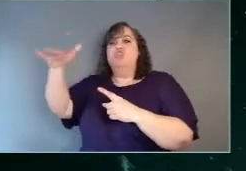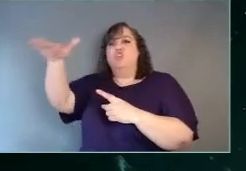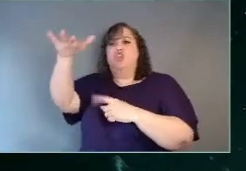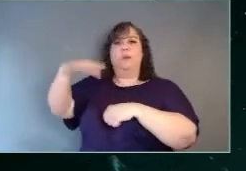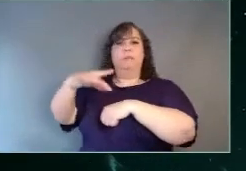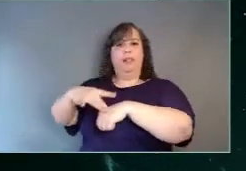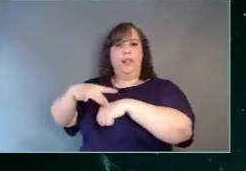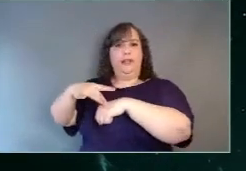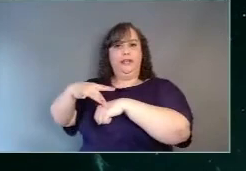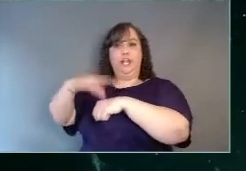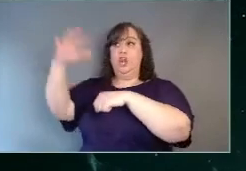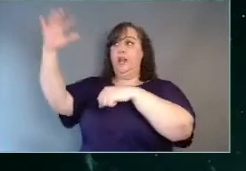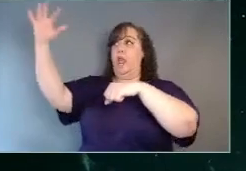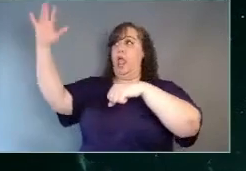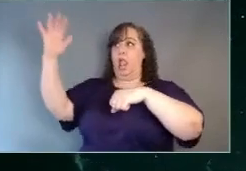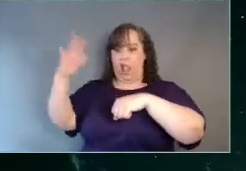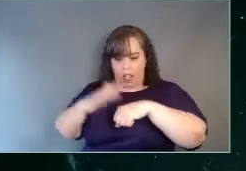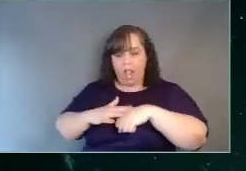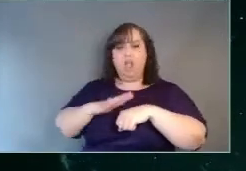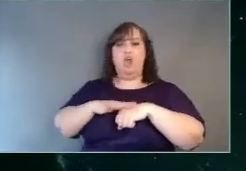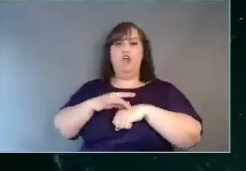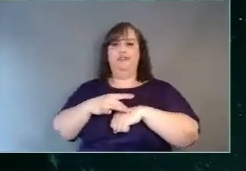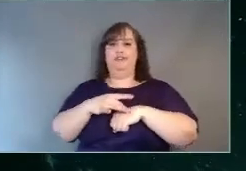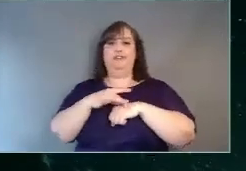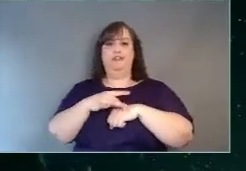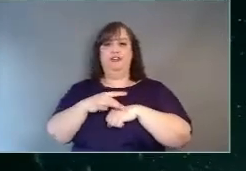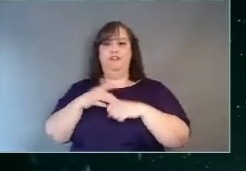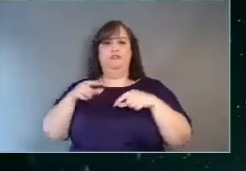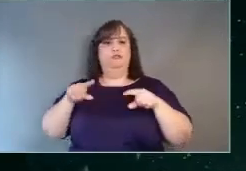our planet through the course of Earth's history.